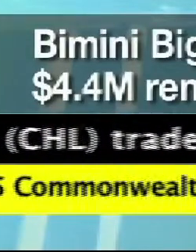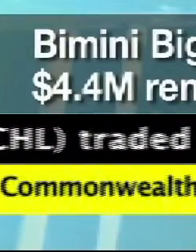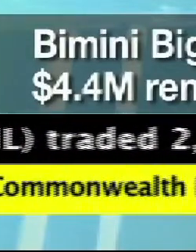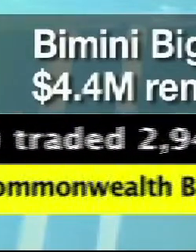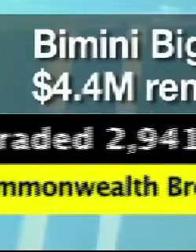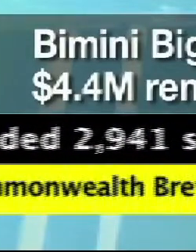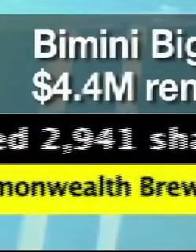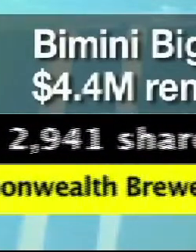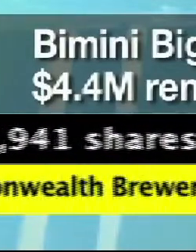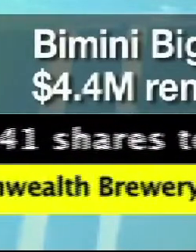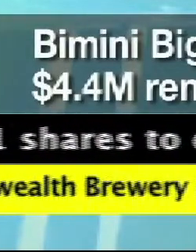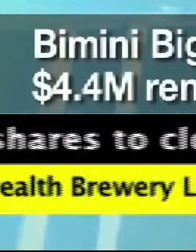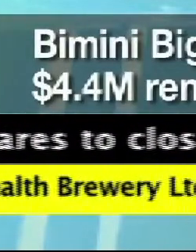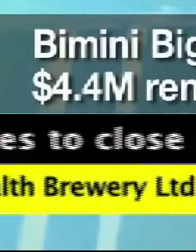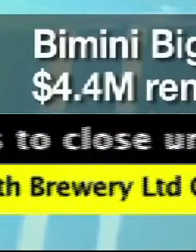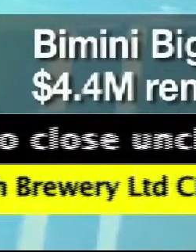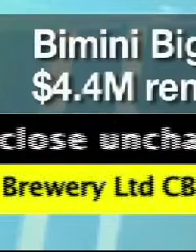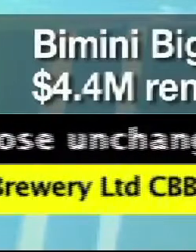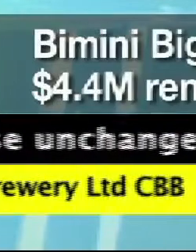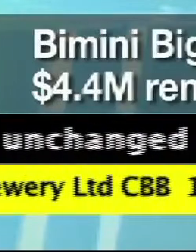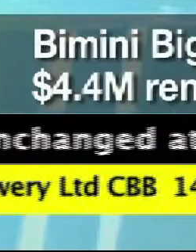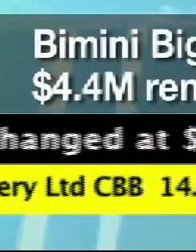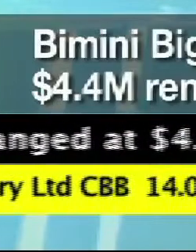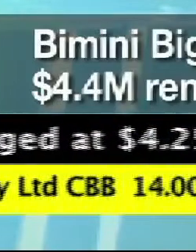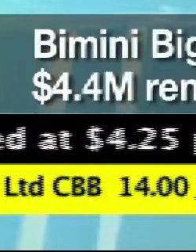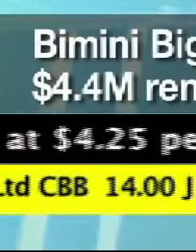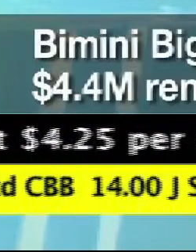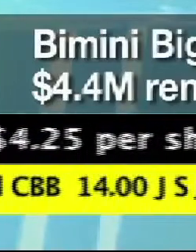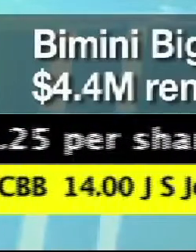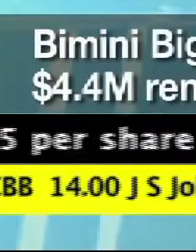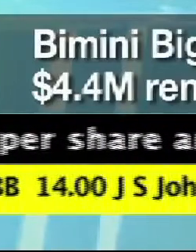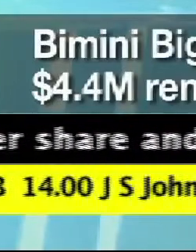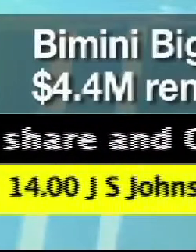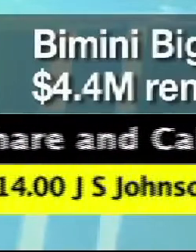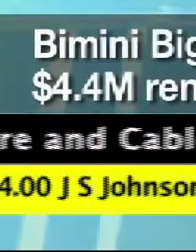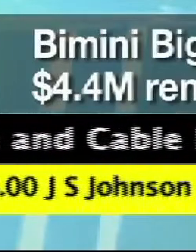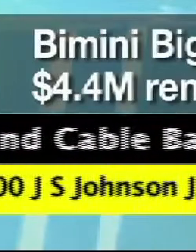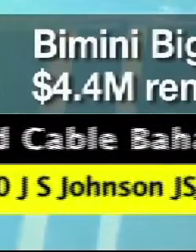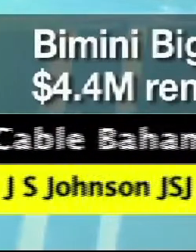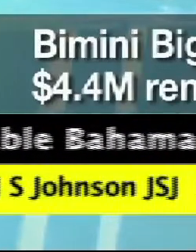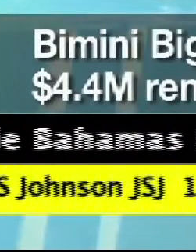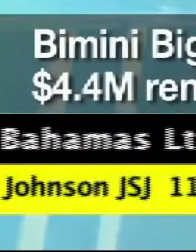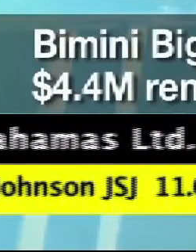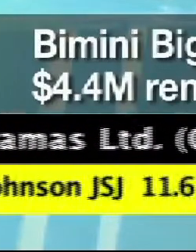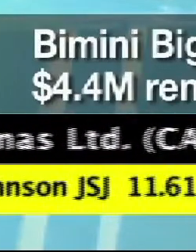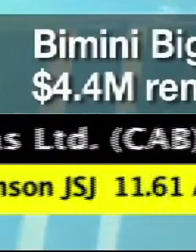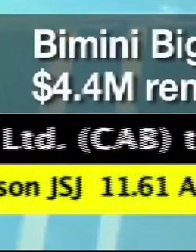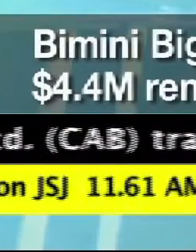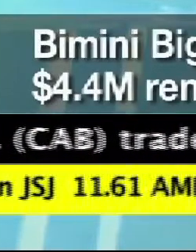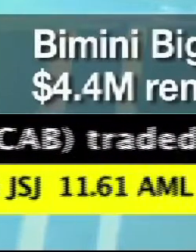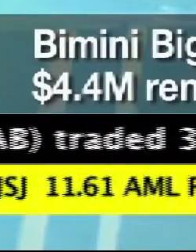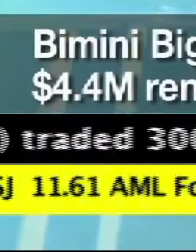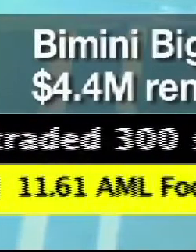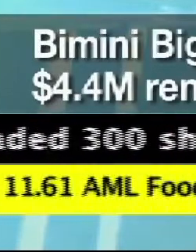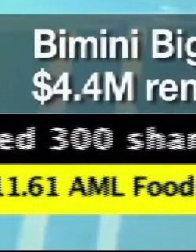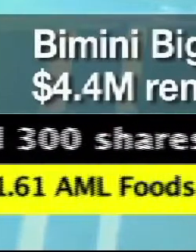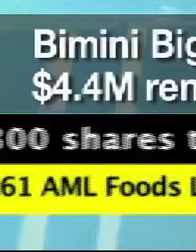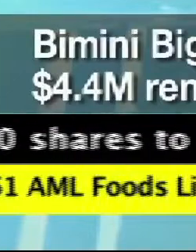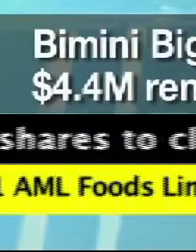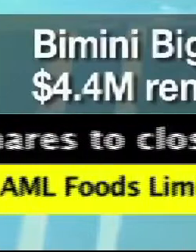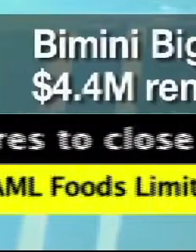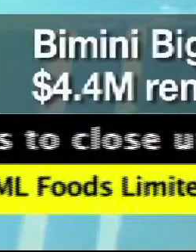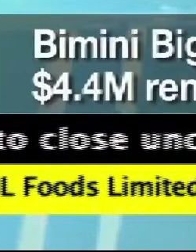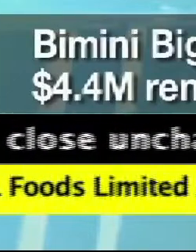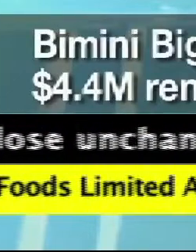underway, entails a new pool and pool furniture, updating for the 75-slip marina, rebuilding for the resort's 60-foot